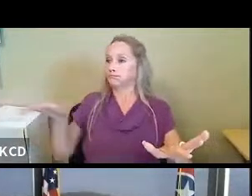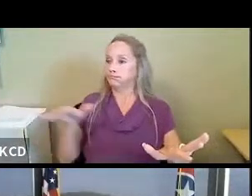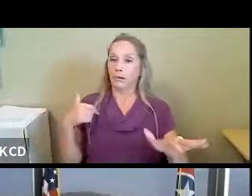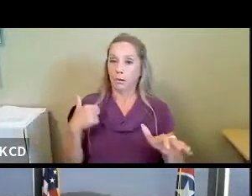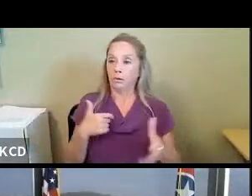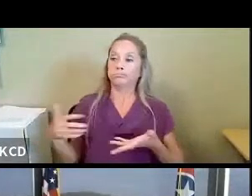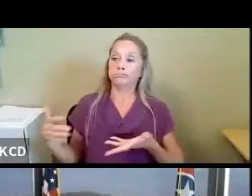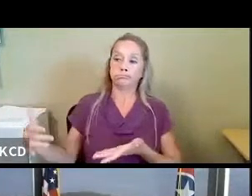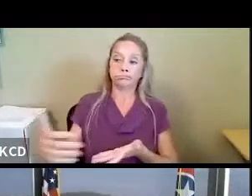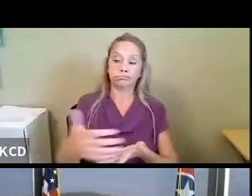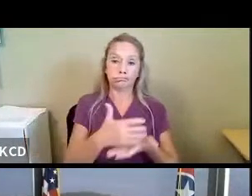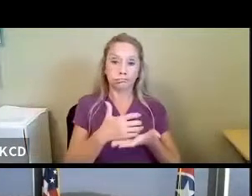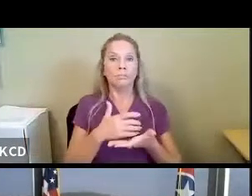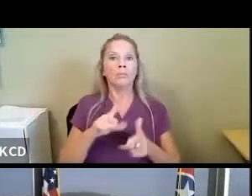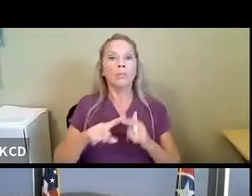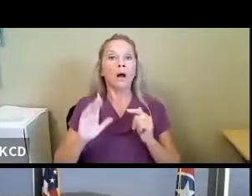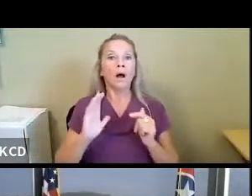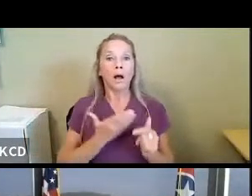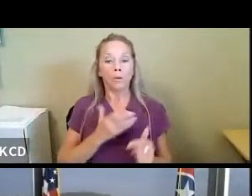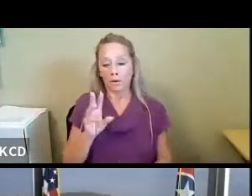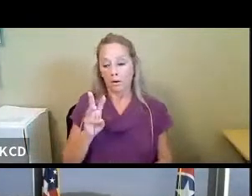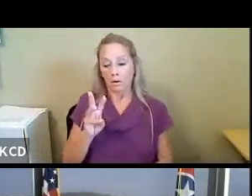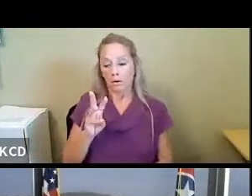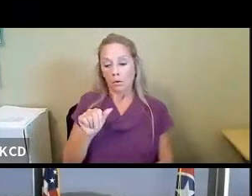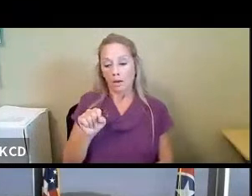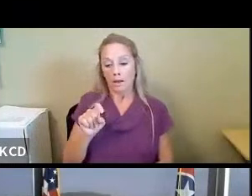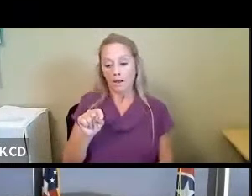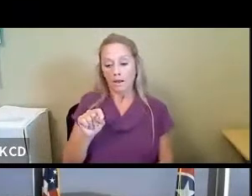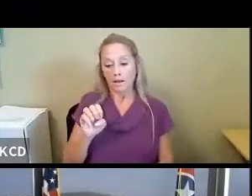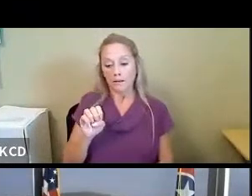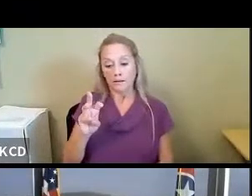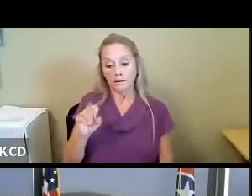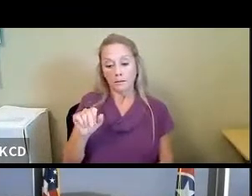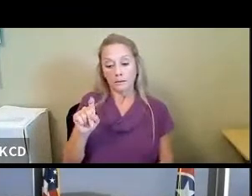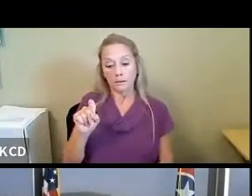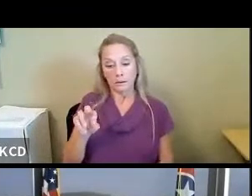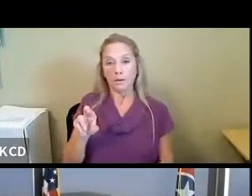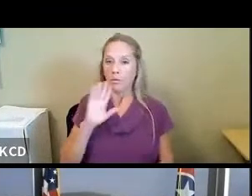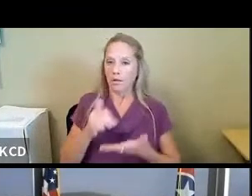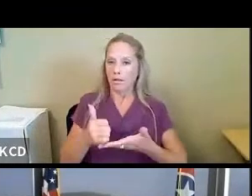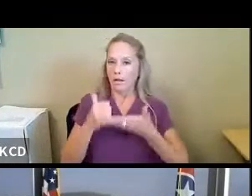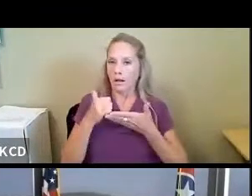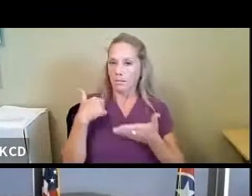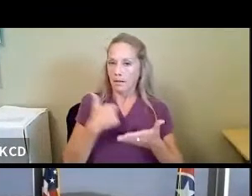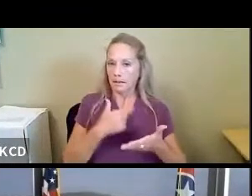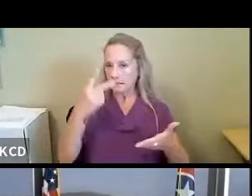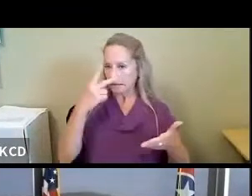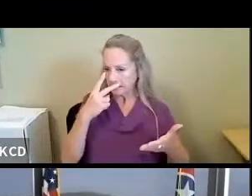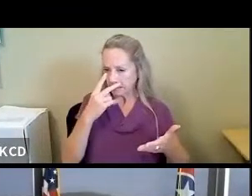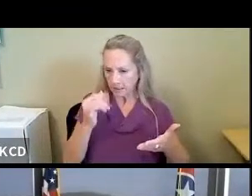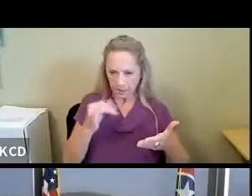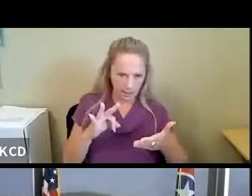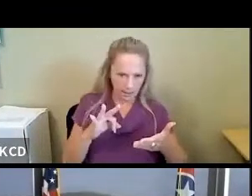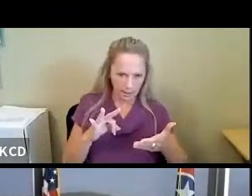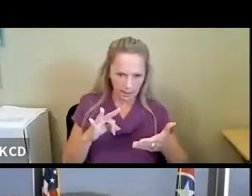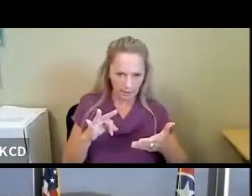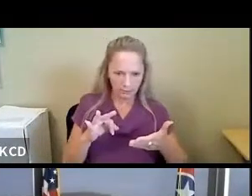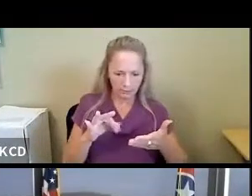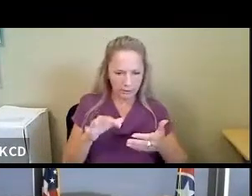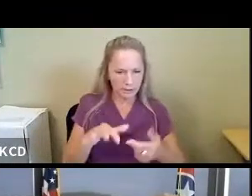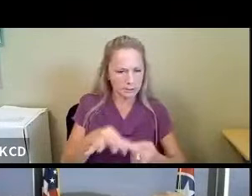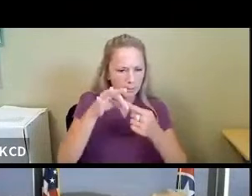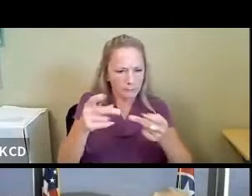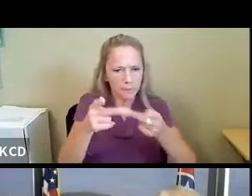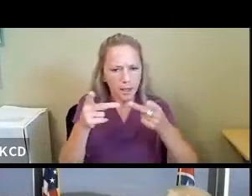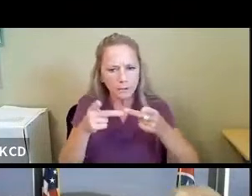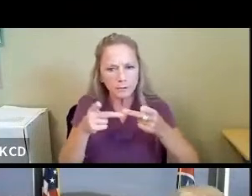The wastewater testing is going to help us follow trends and see where there's the intensity, where there might be the most cases, and